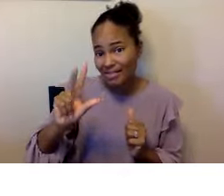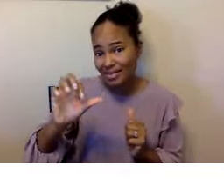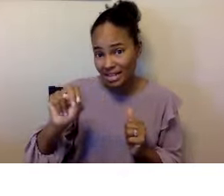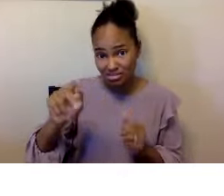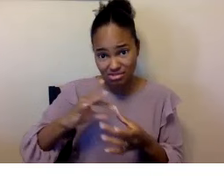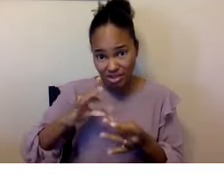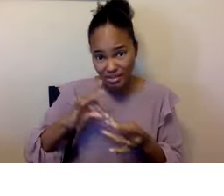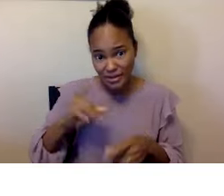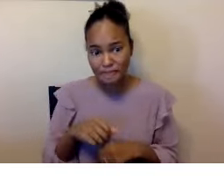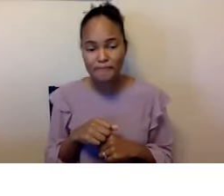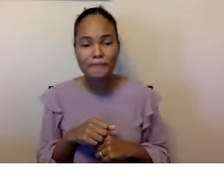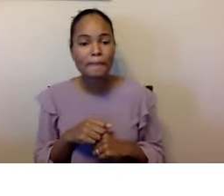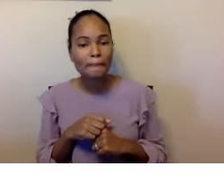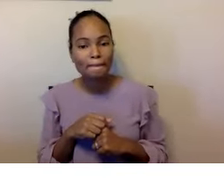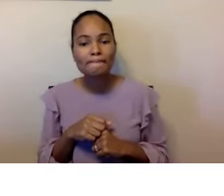Yes,